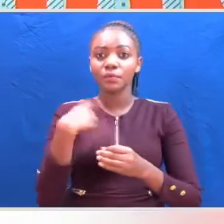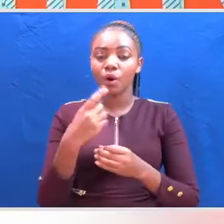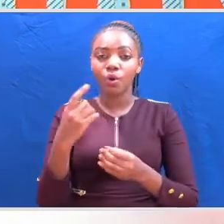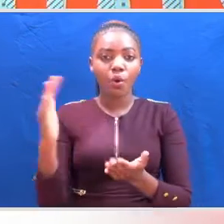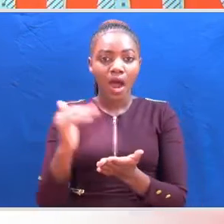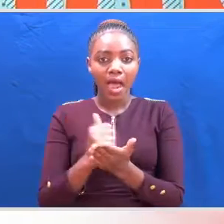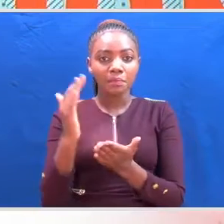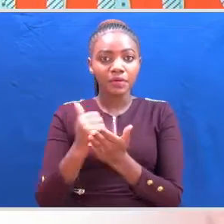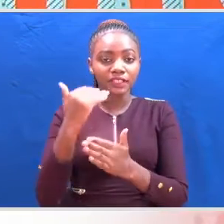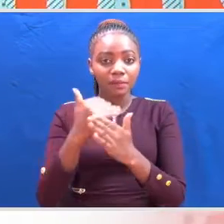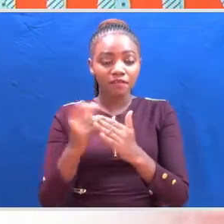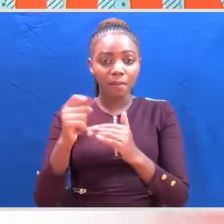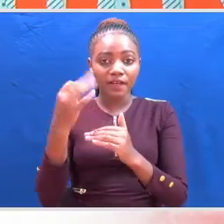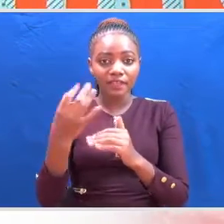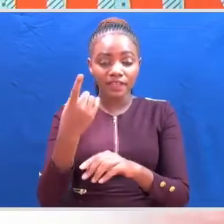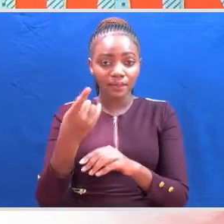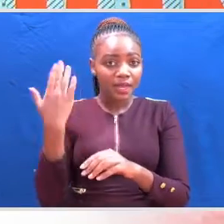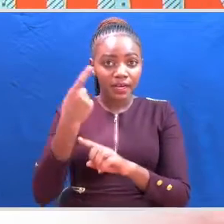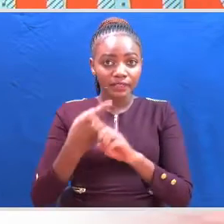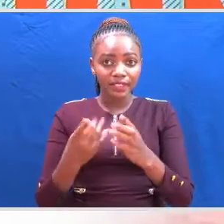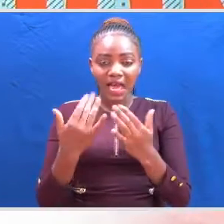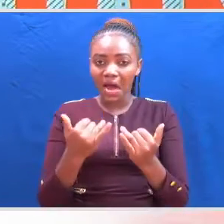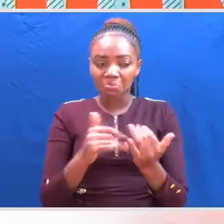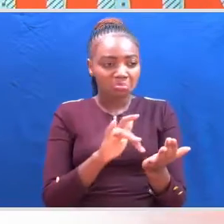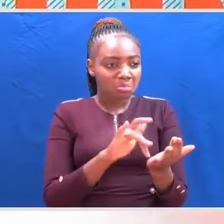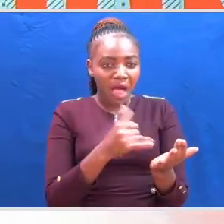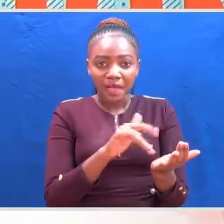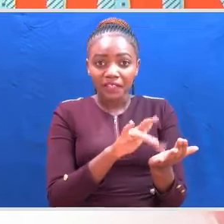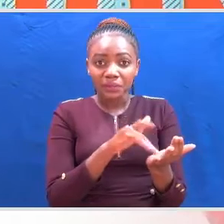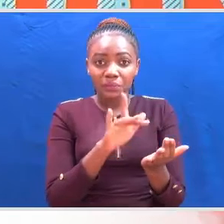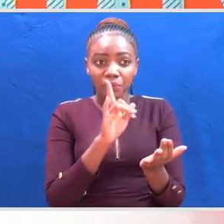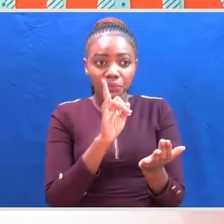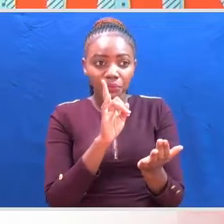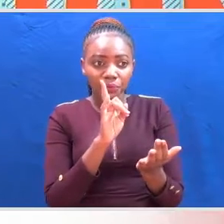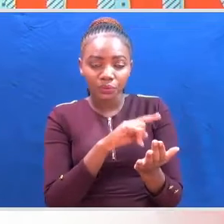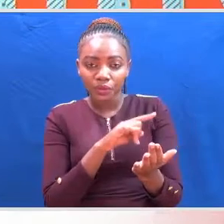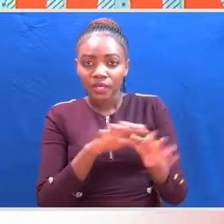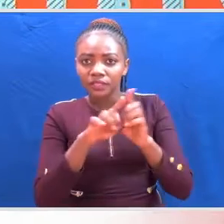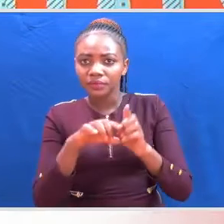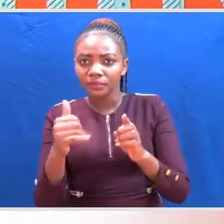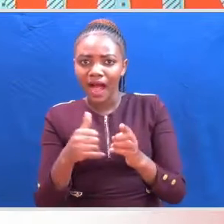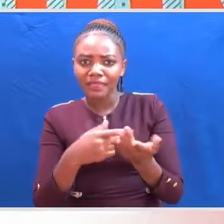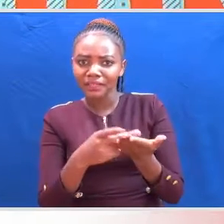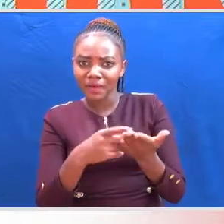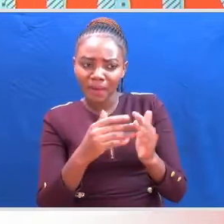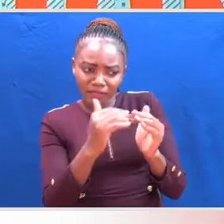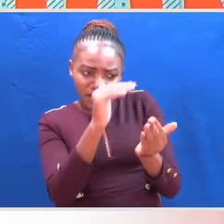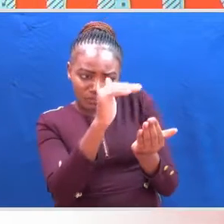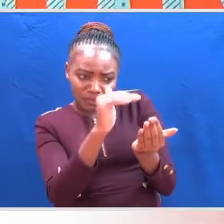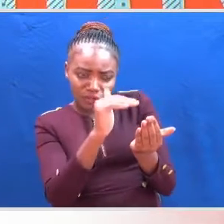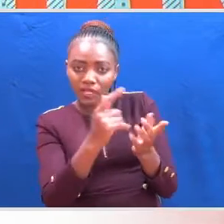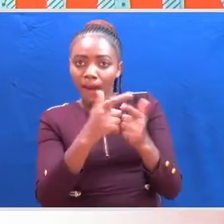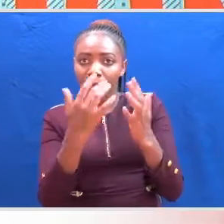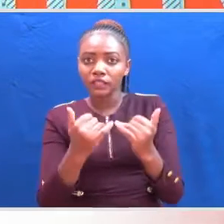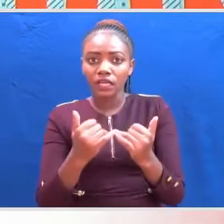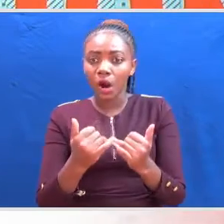employment before March last year are either jobless today or their monthly pay was slashed significantly. But